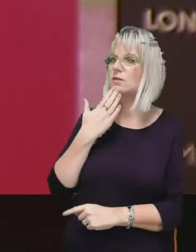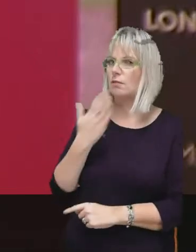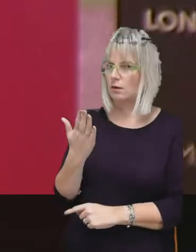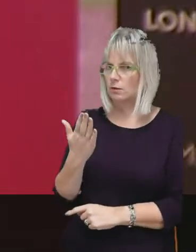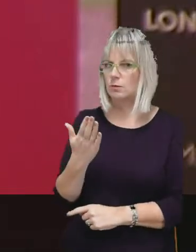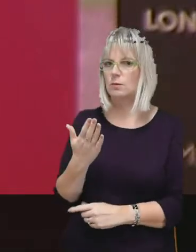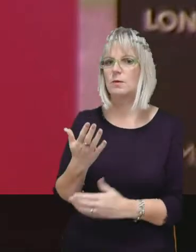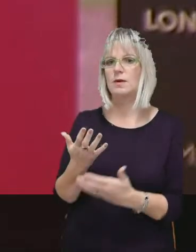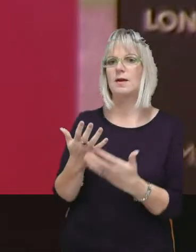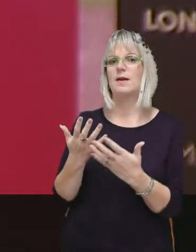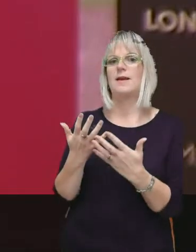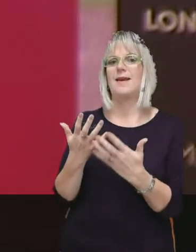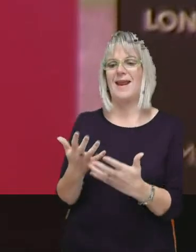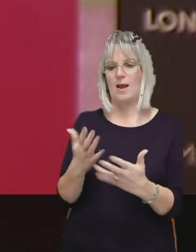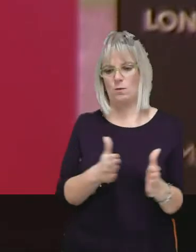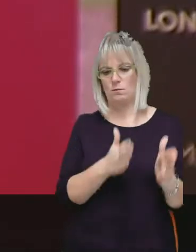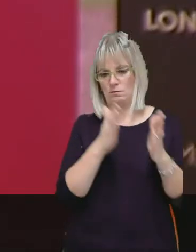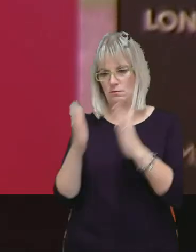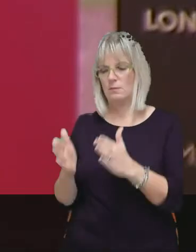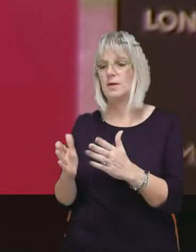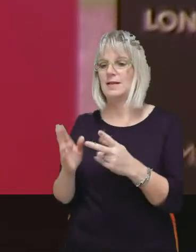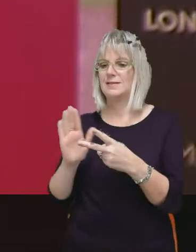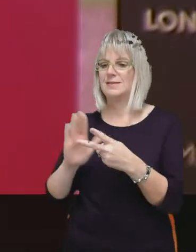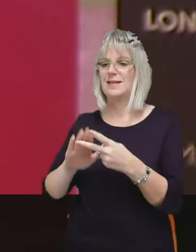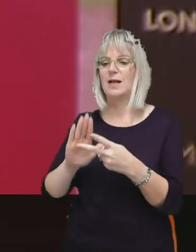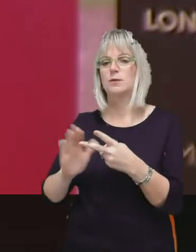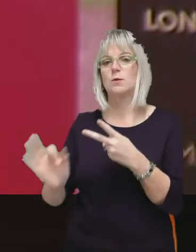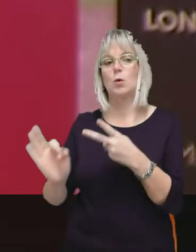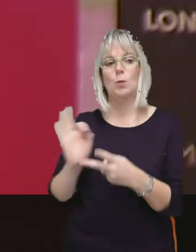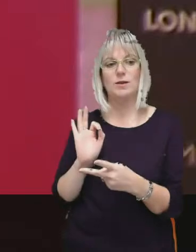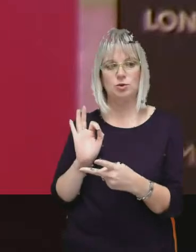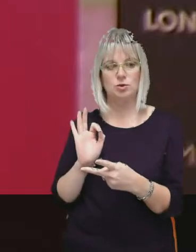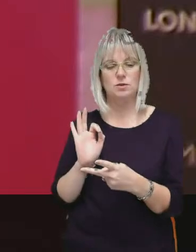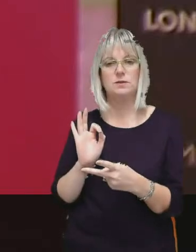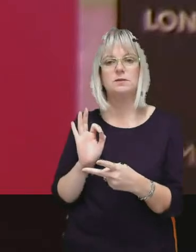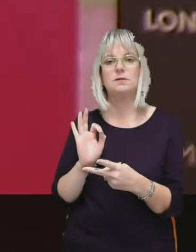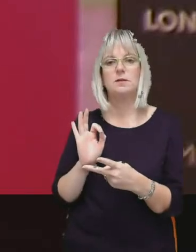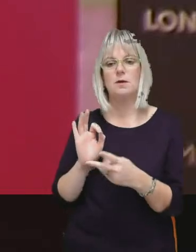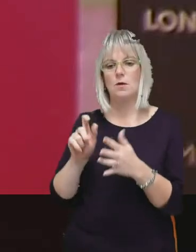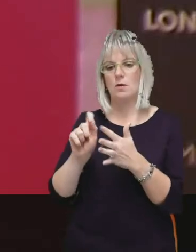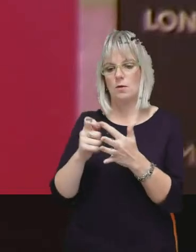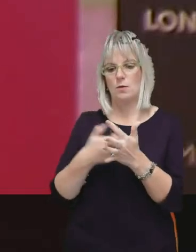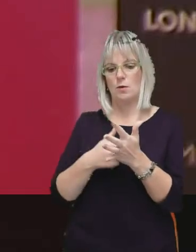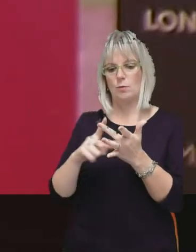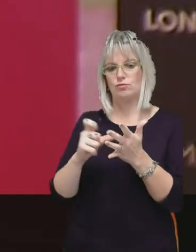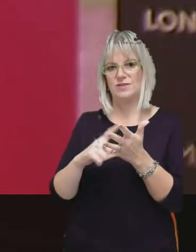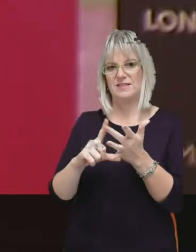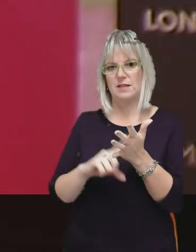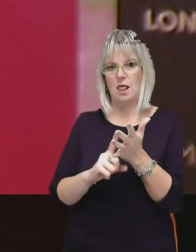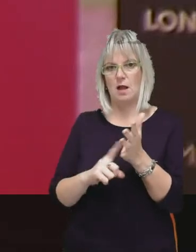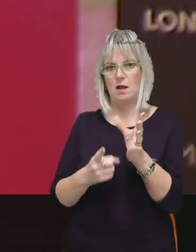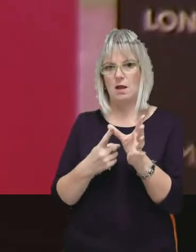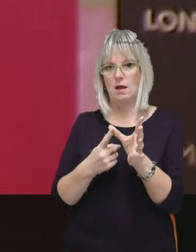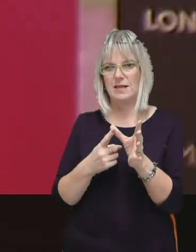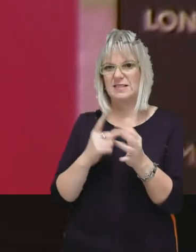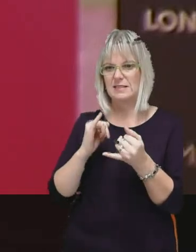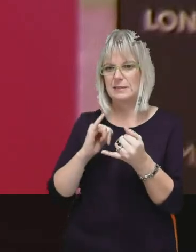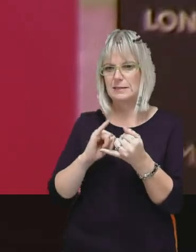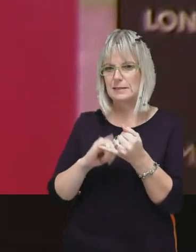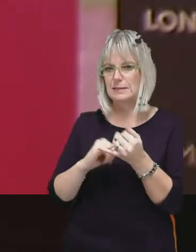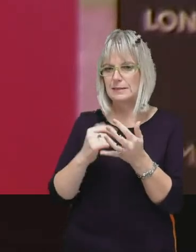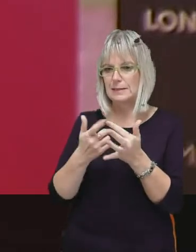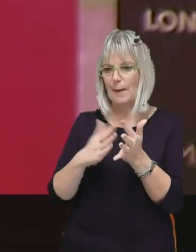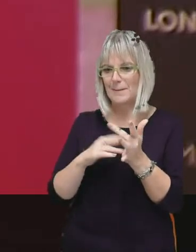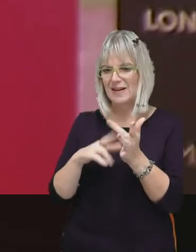to second question. And can I welcome Priscilla Seminario? I hope I got the family